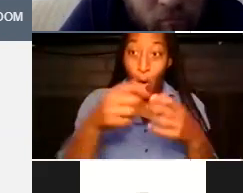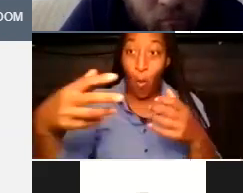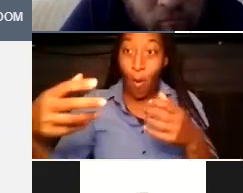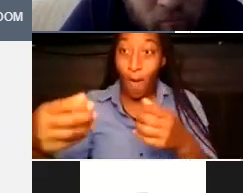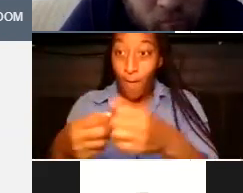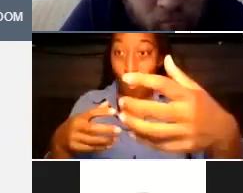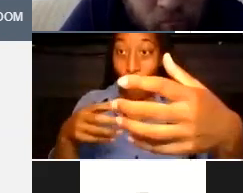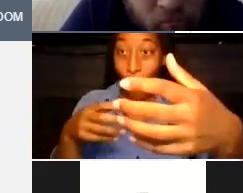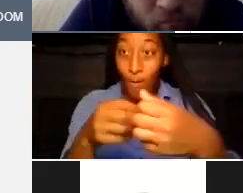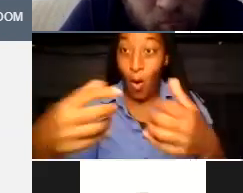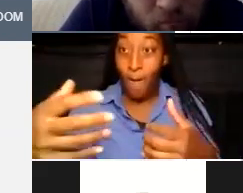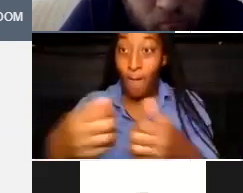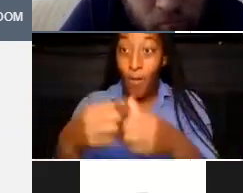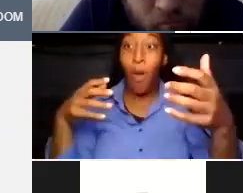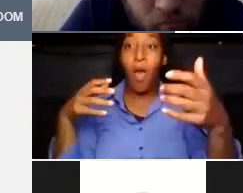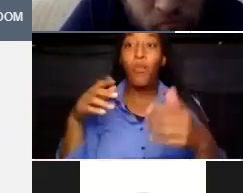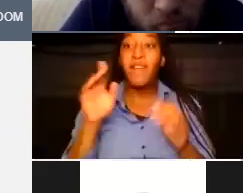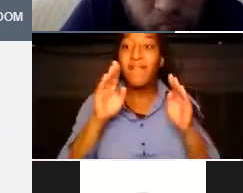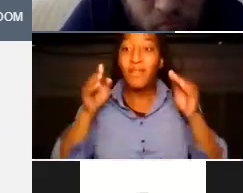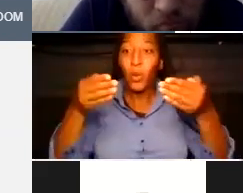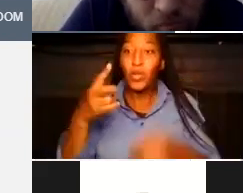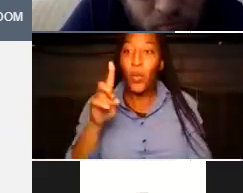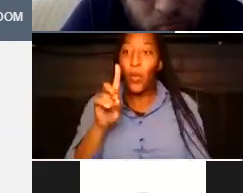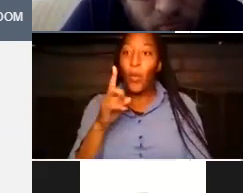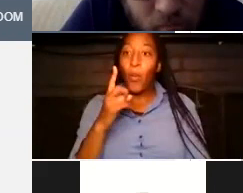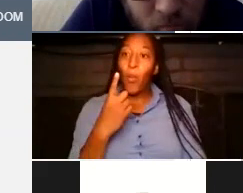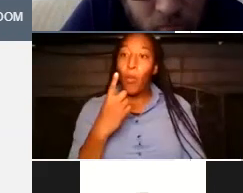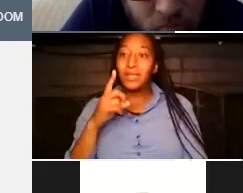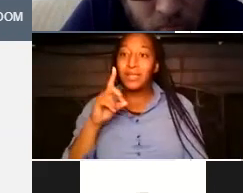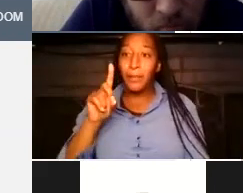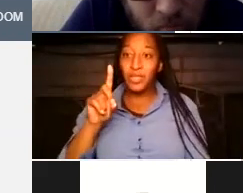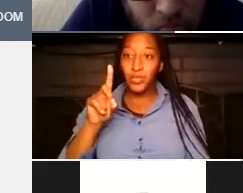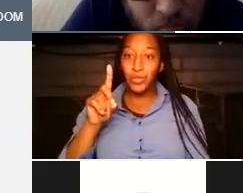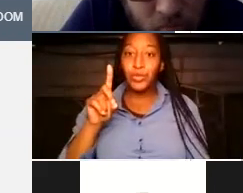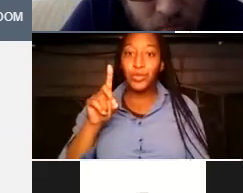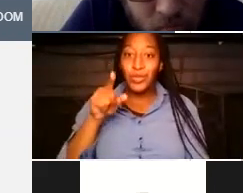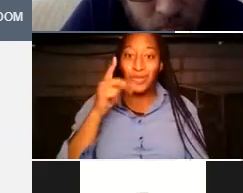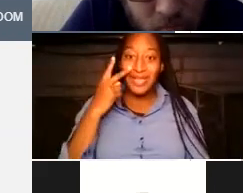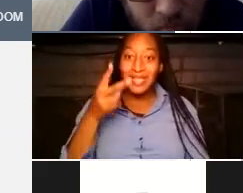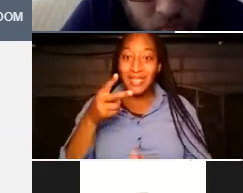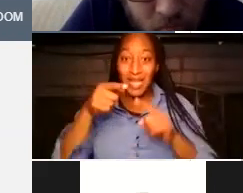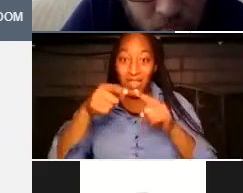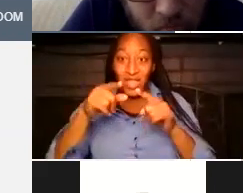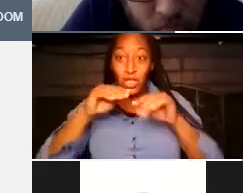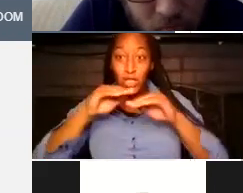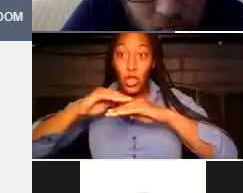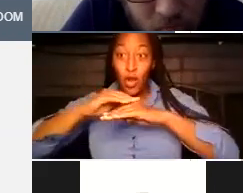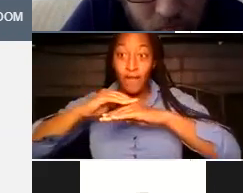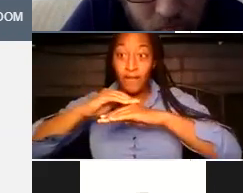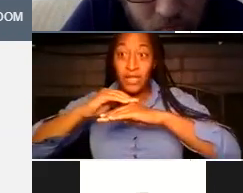dimension. And so you can see that's happening there on a frictionless surface. The reason we have to have it be